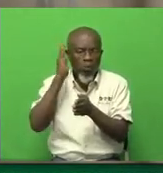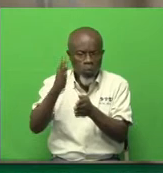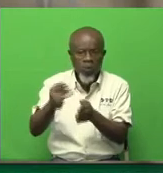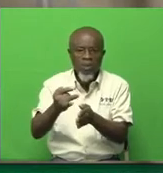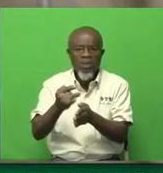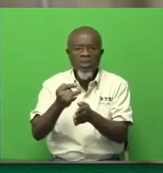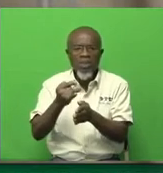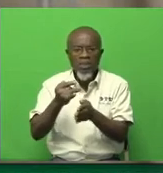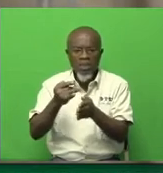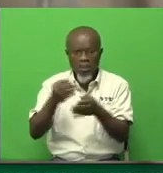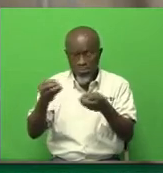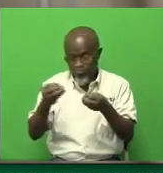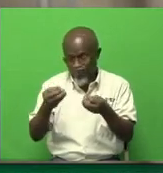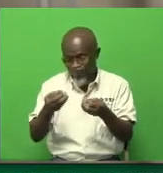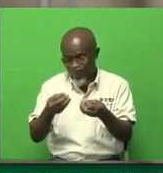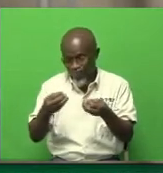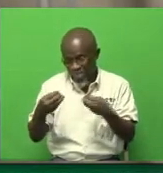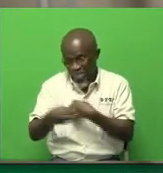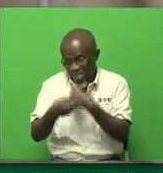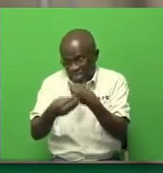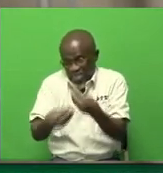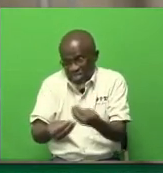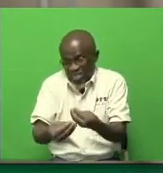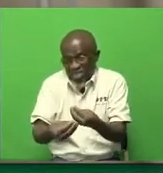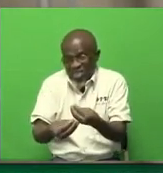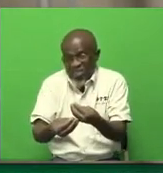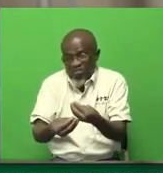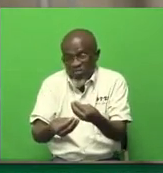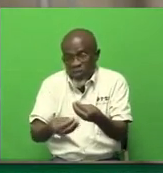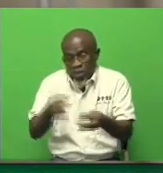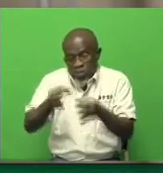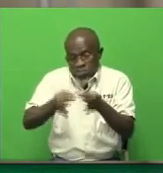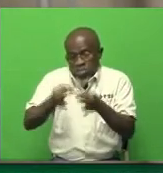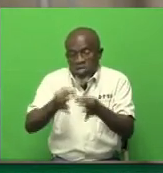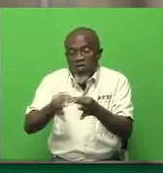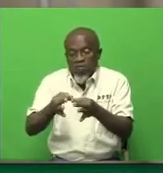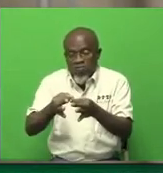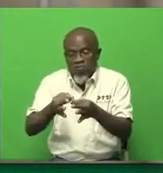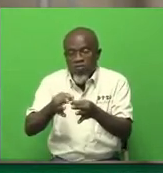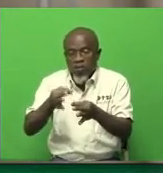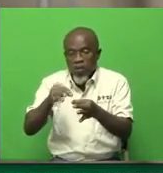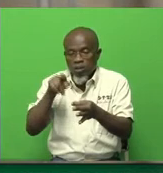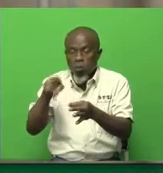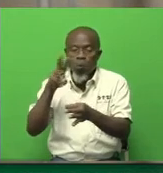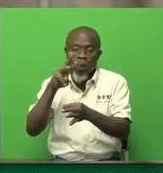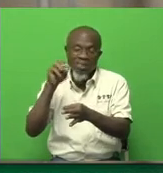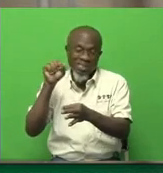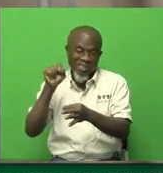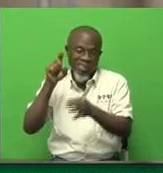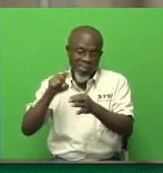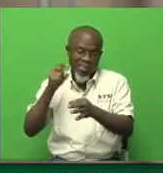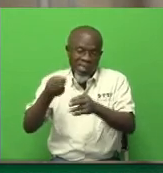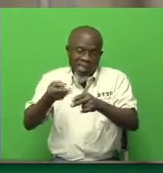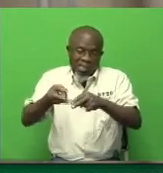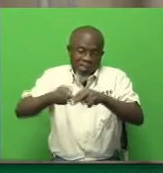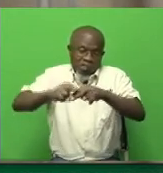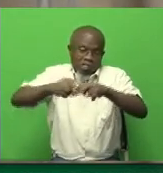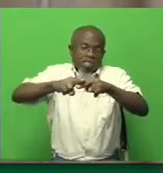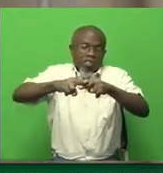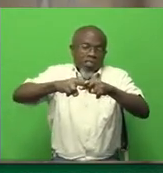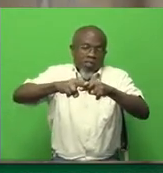or not the Ric Institute new tariffs and new rates and also it will